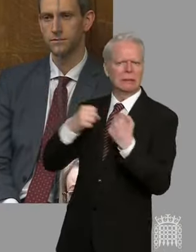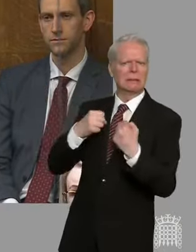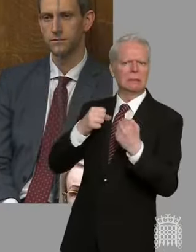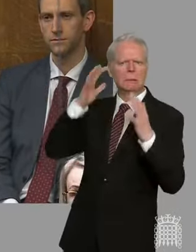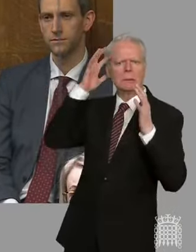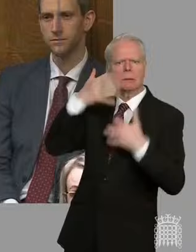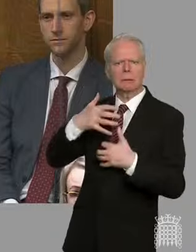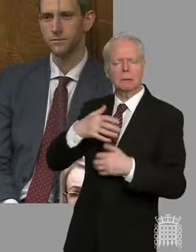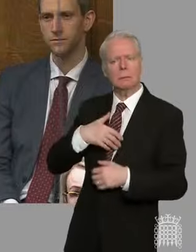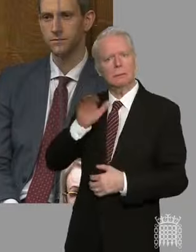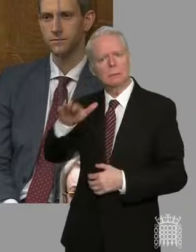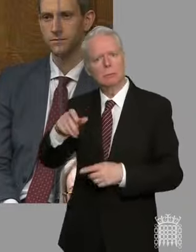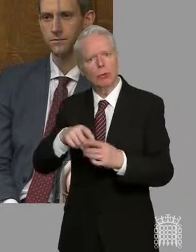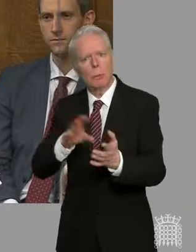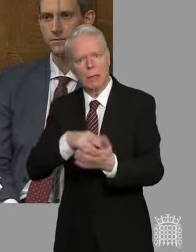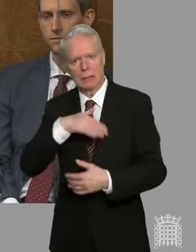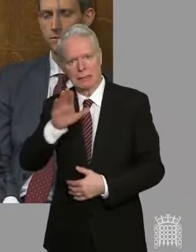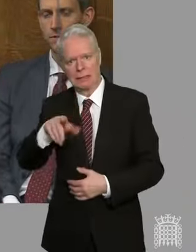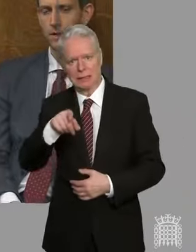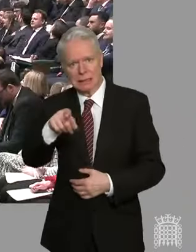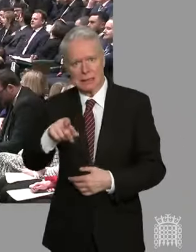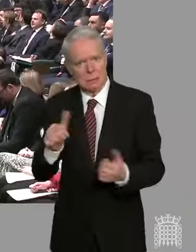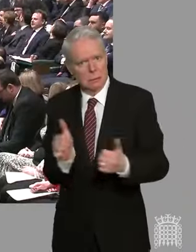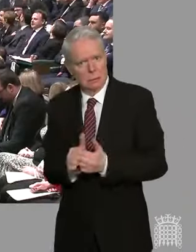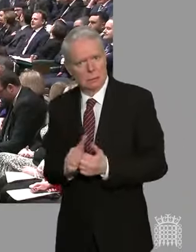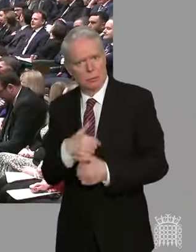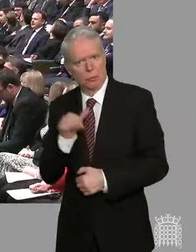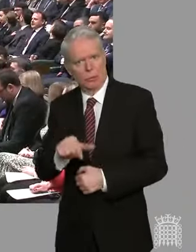a free, democratic and sovereign European nation?